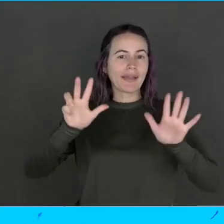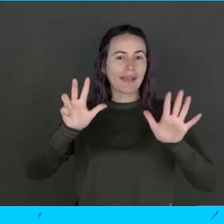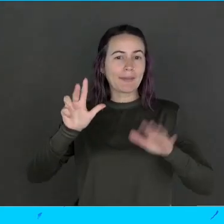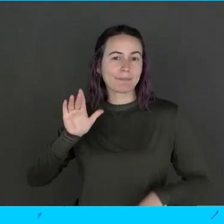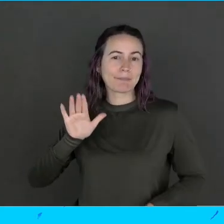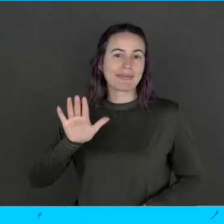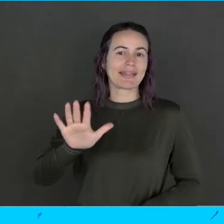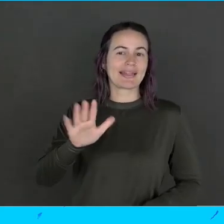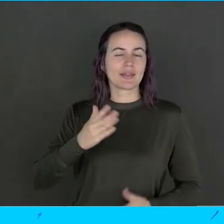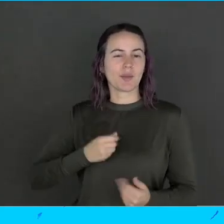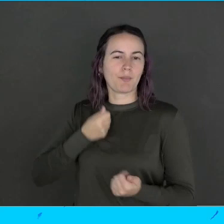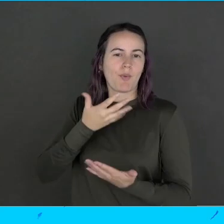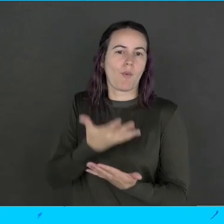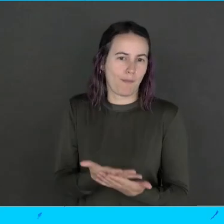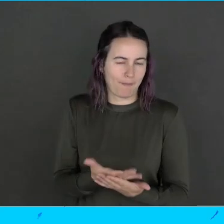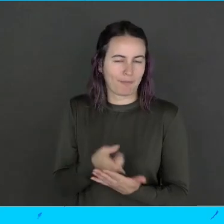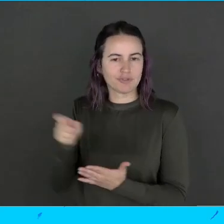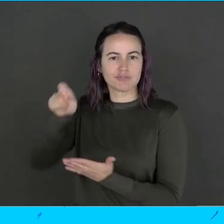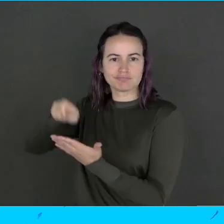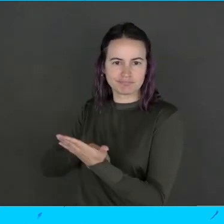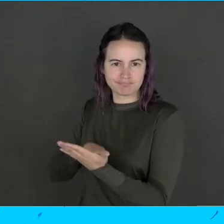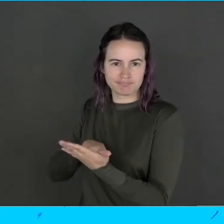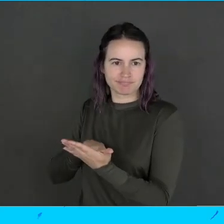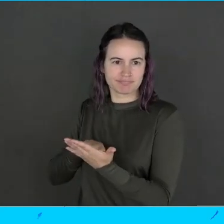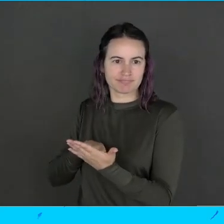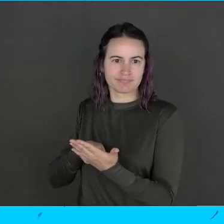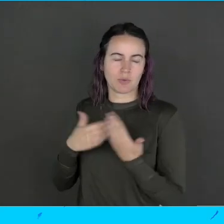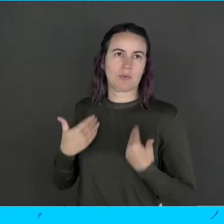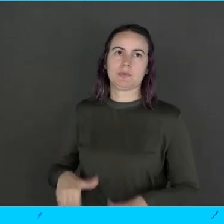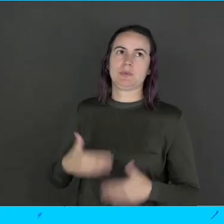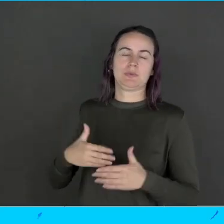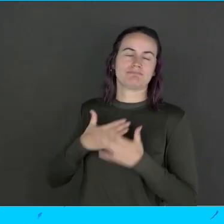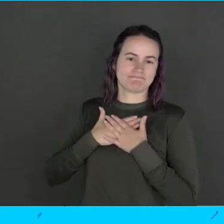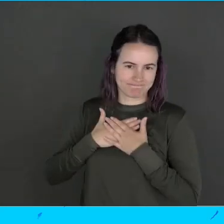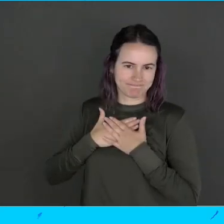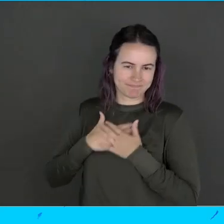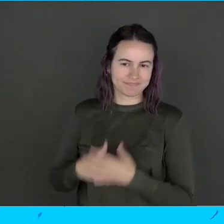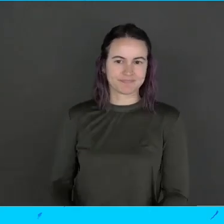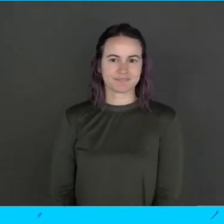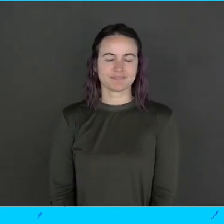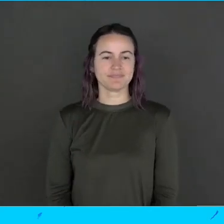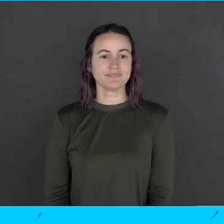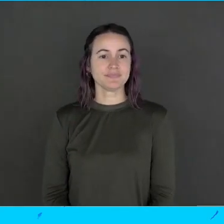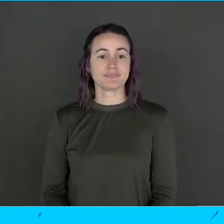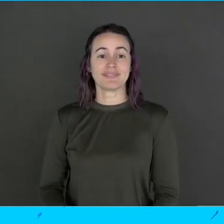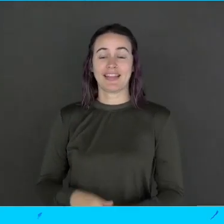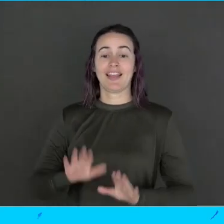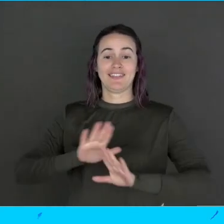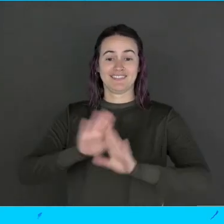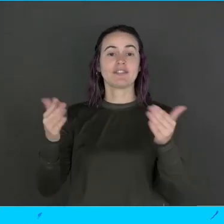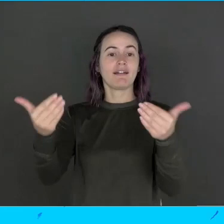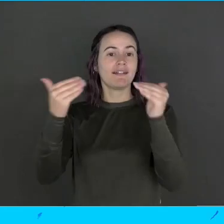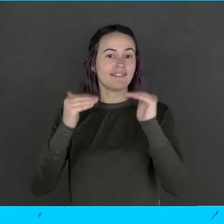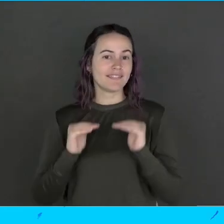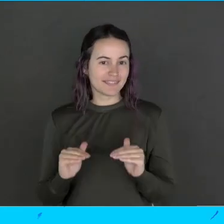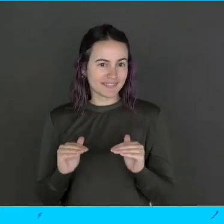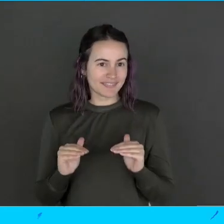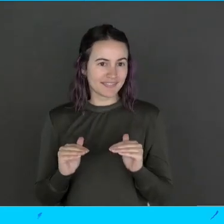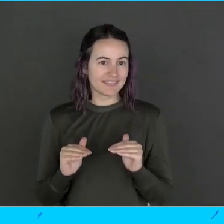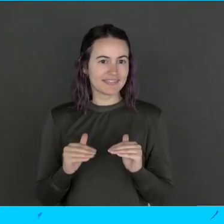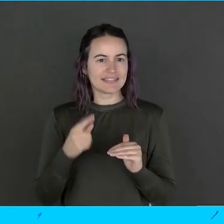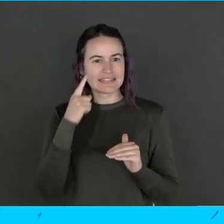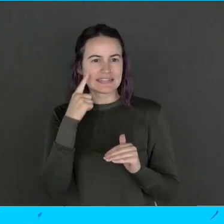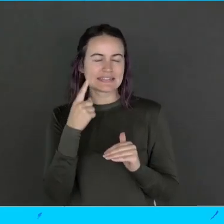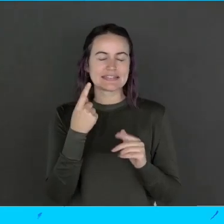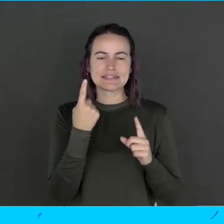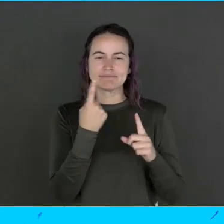definitely going to blow you away with this poem. And then we have some excellent pieces of content from incredible events from the